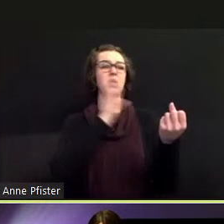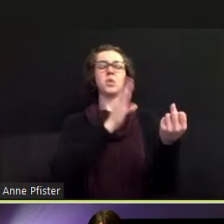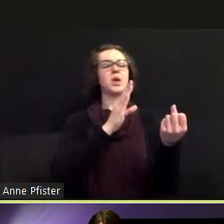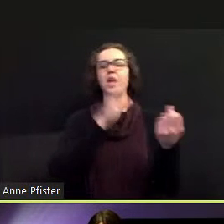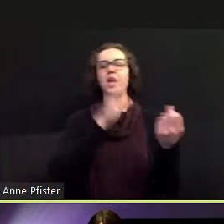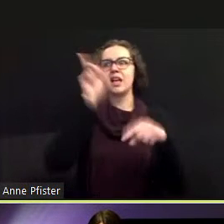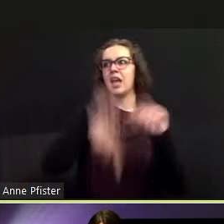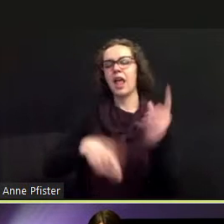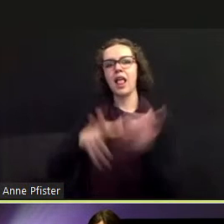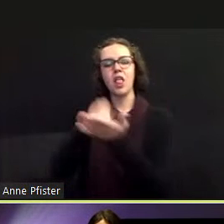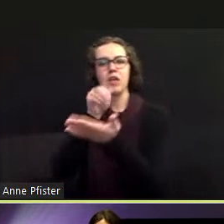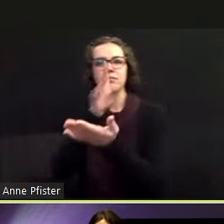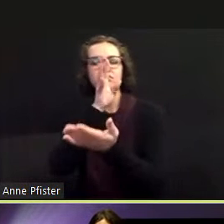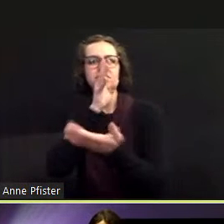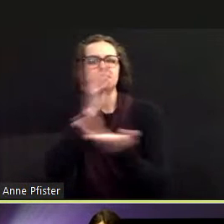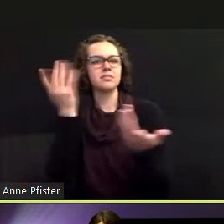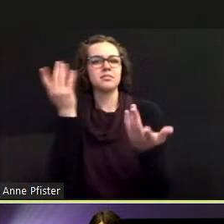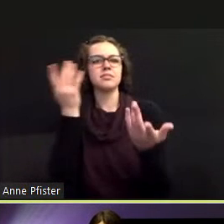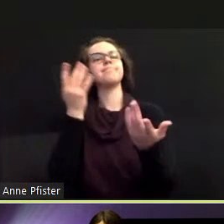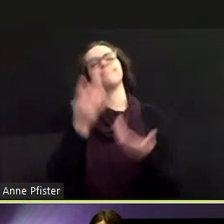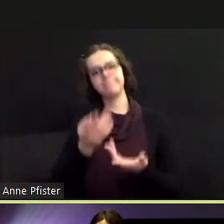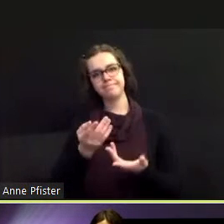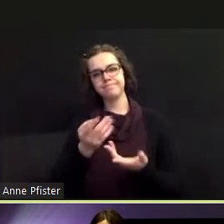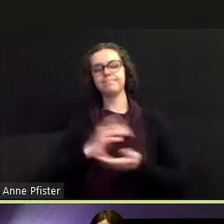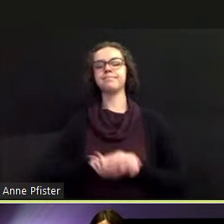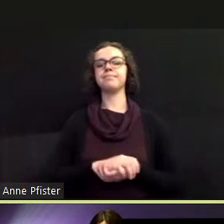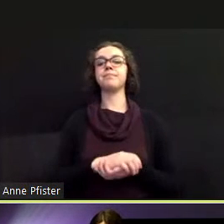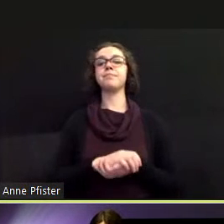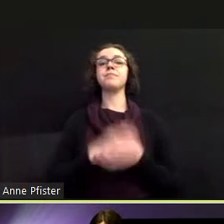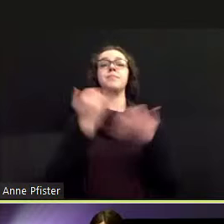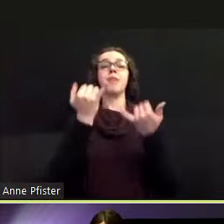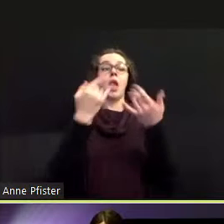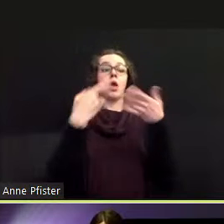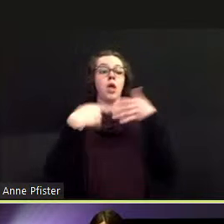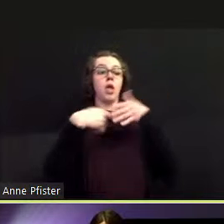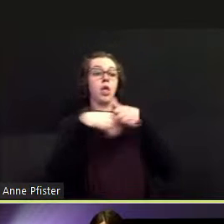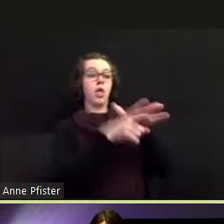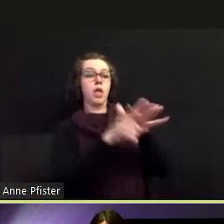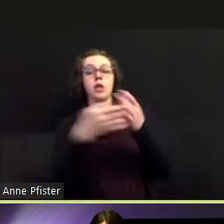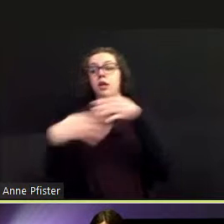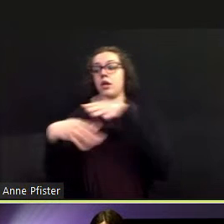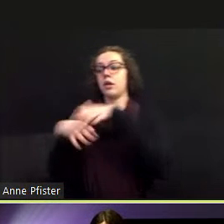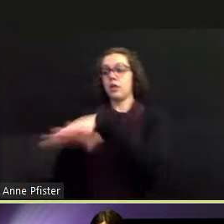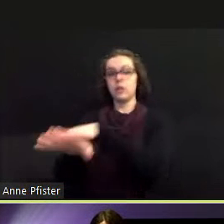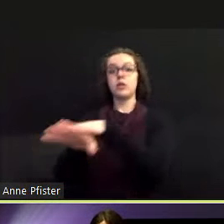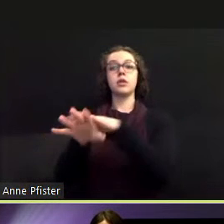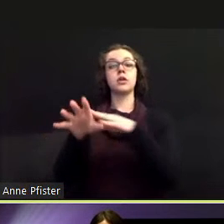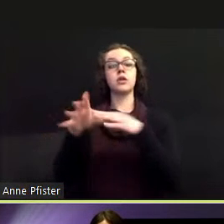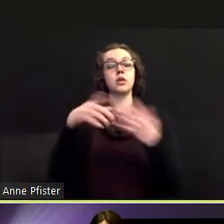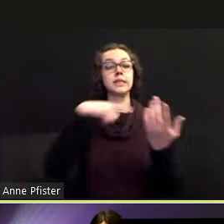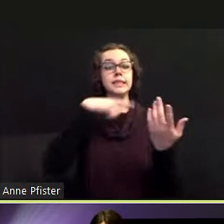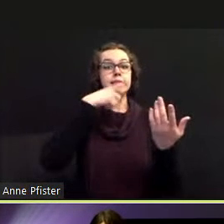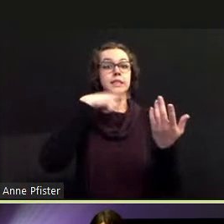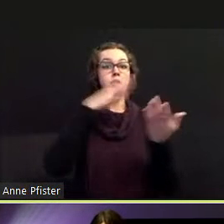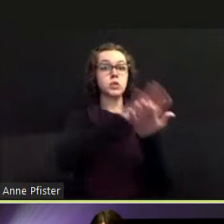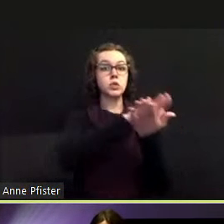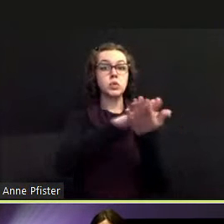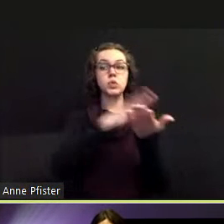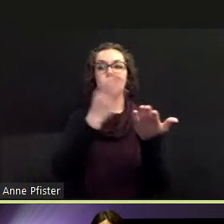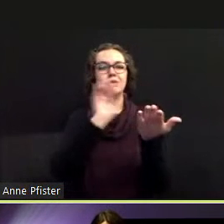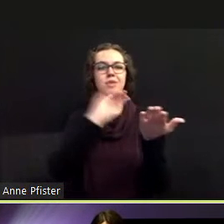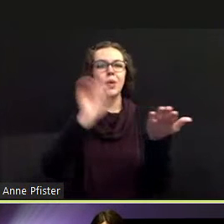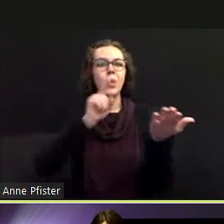language. With the practice of mainstreaming or enrolling deaf children into schools for hearing students with no deaf